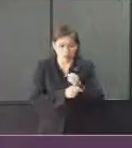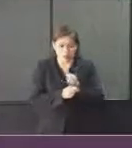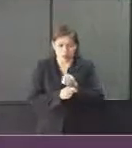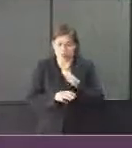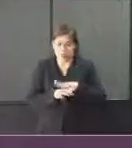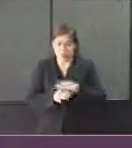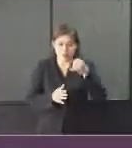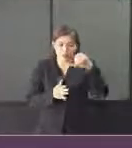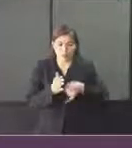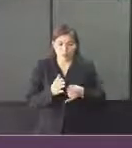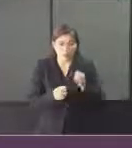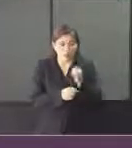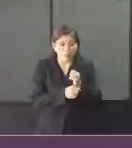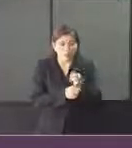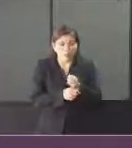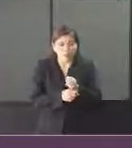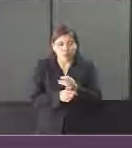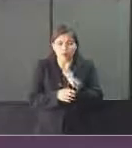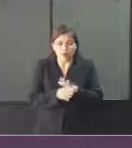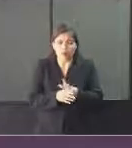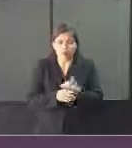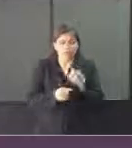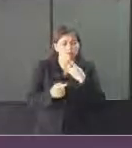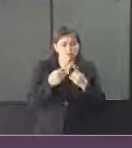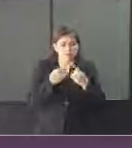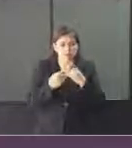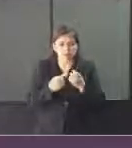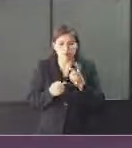how to produce adequate information